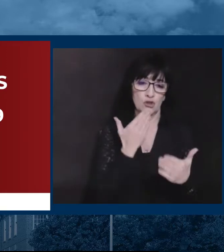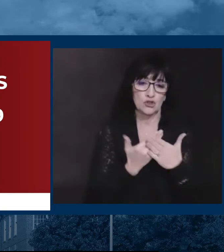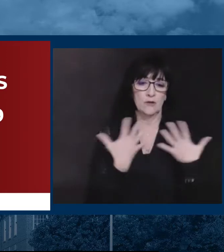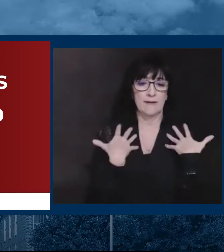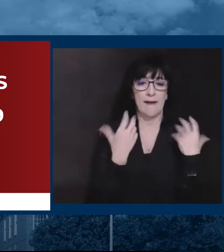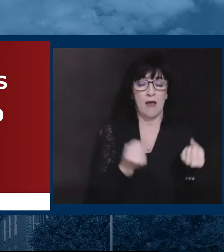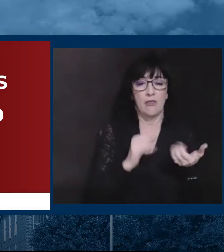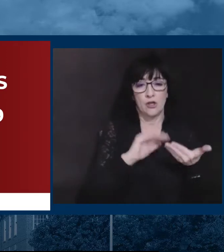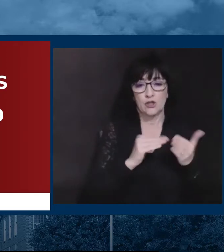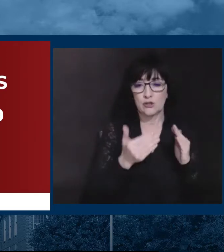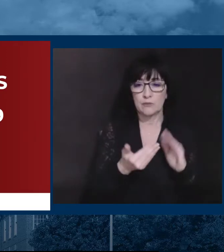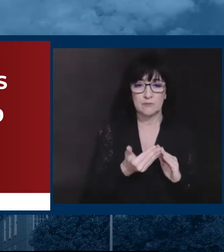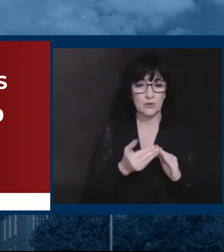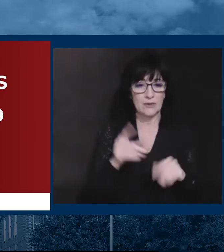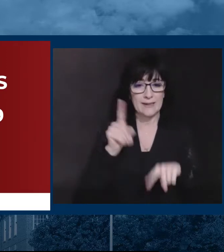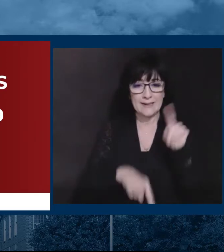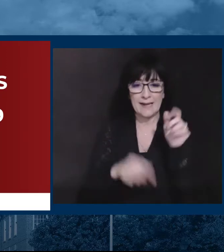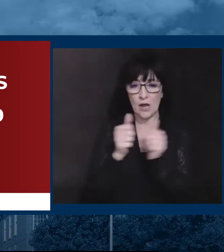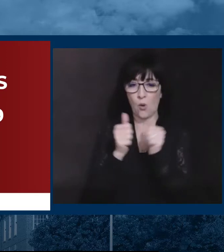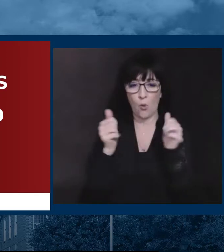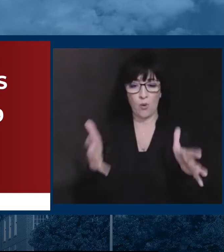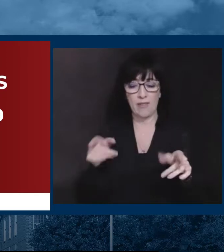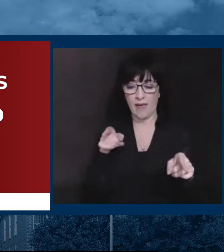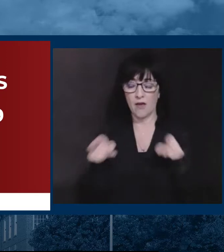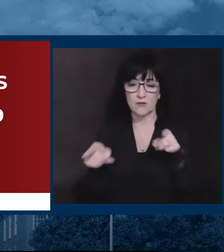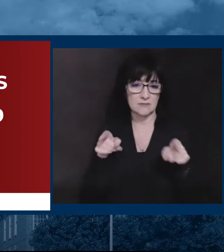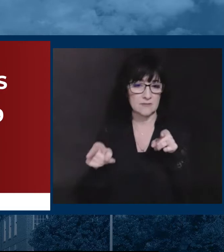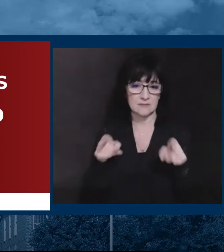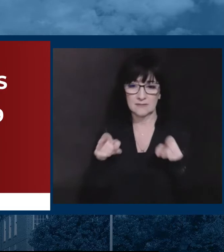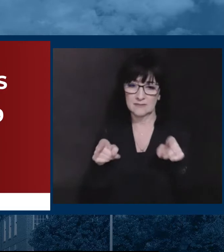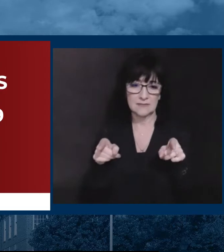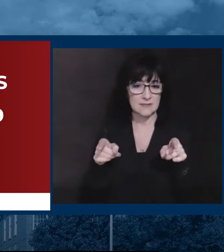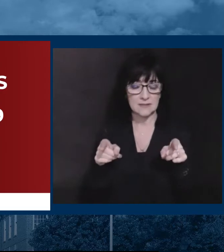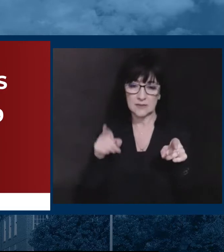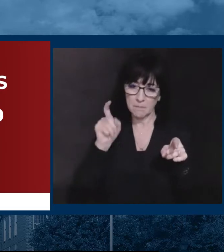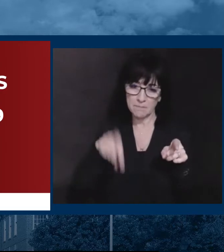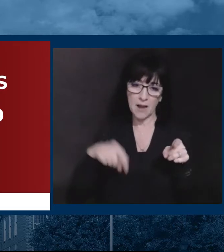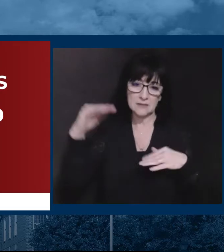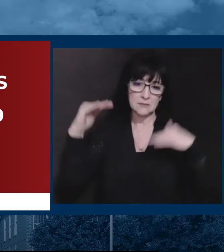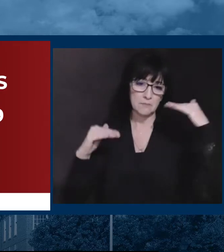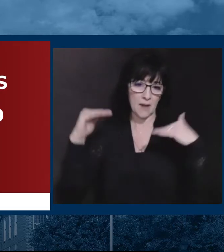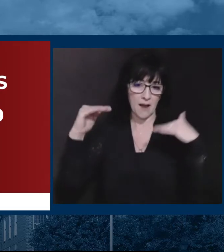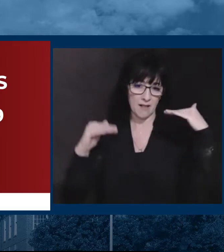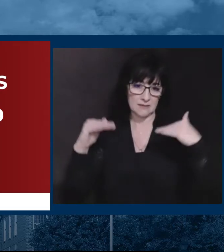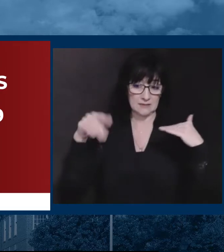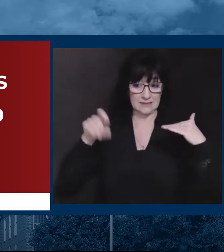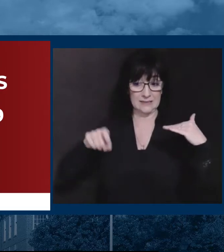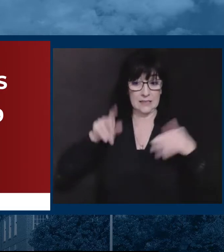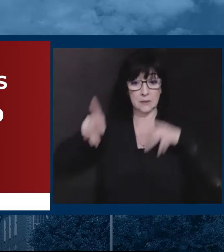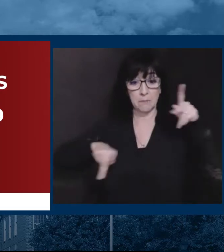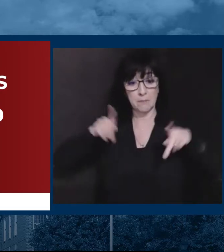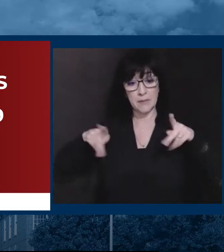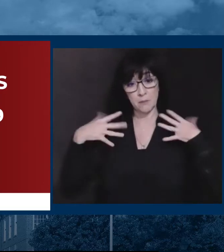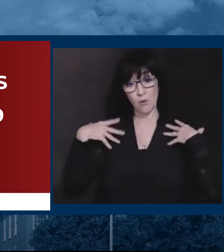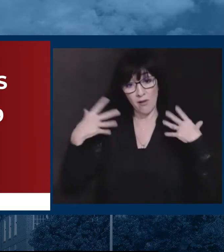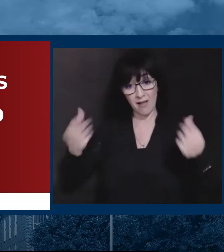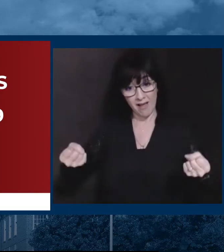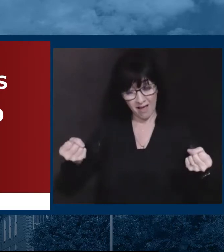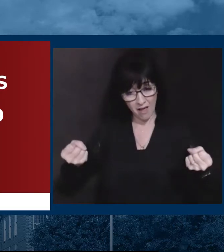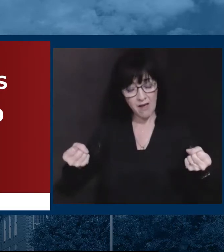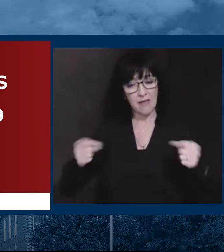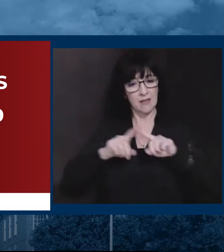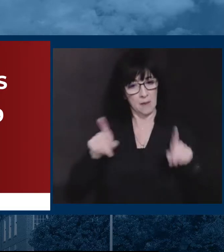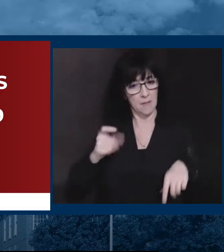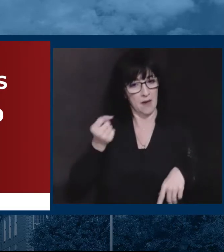so we've been attempting to strike that balance to enable economic activity, to allow our